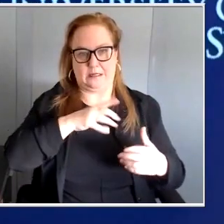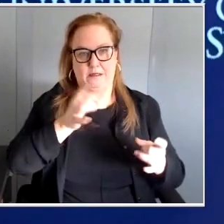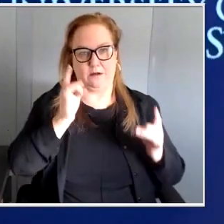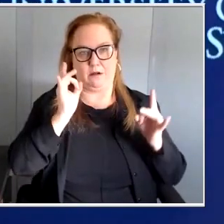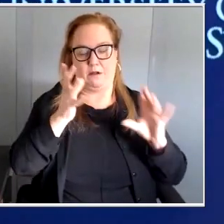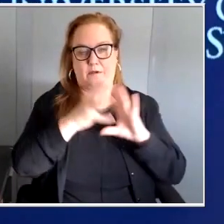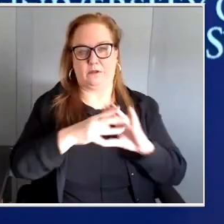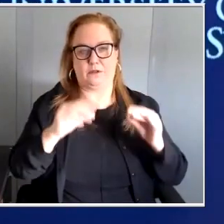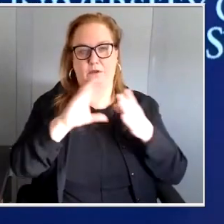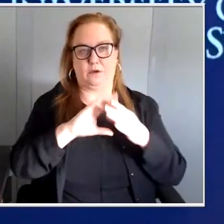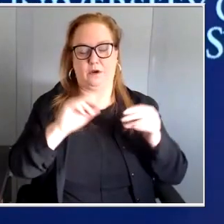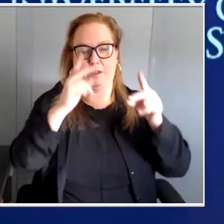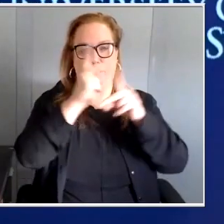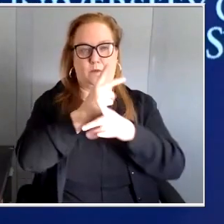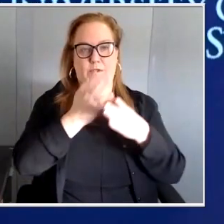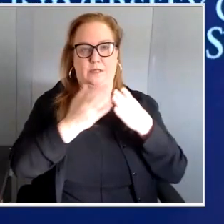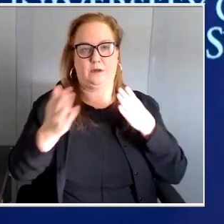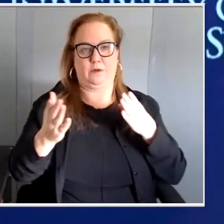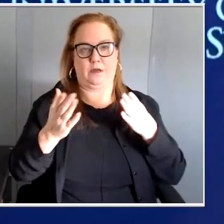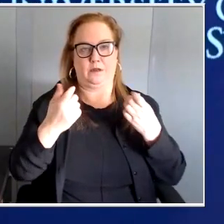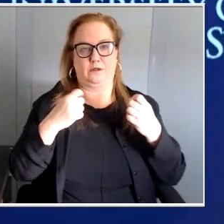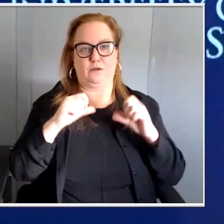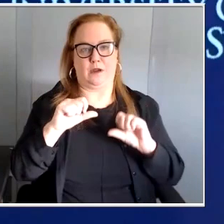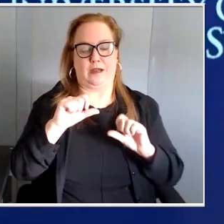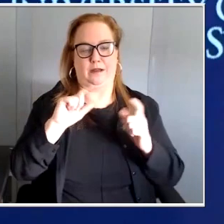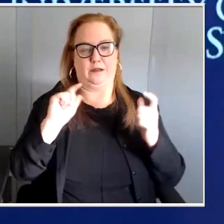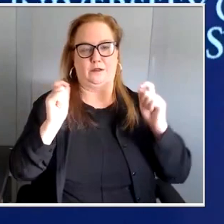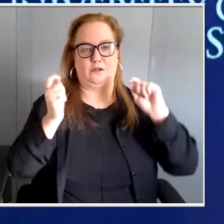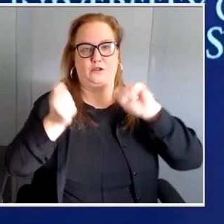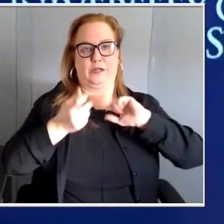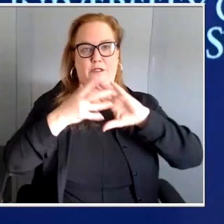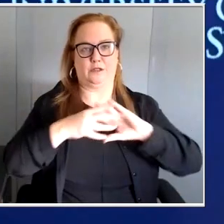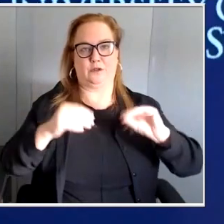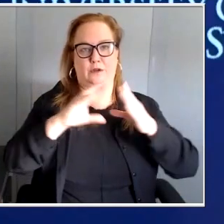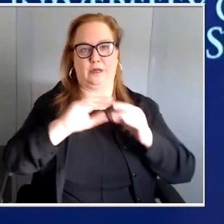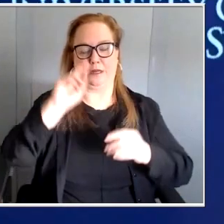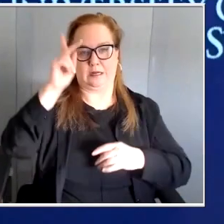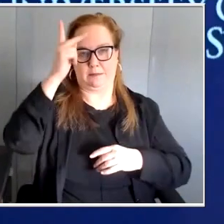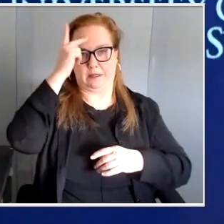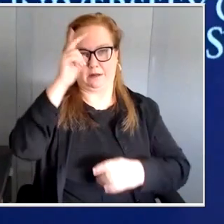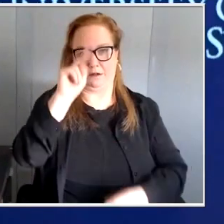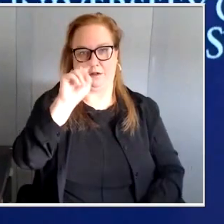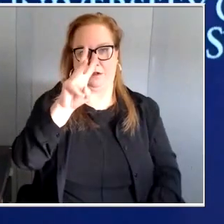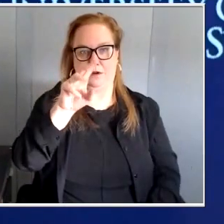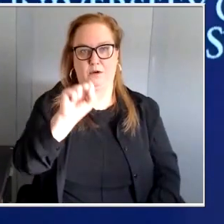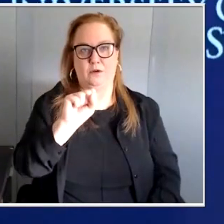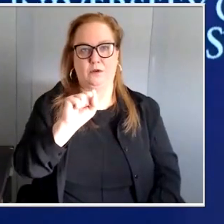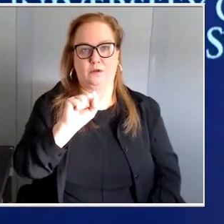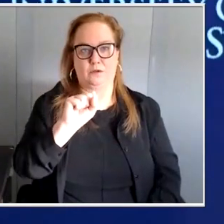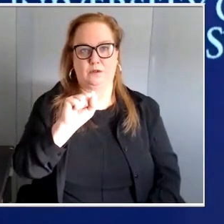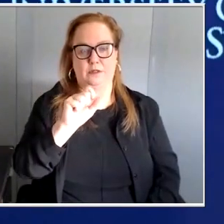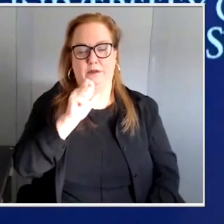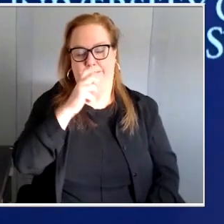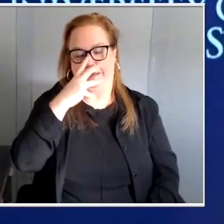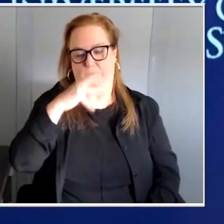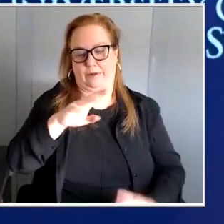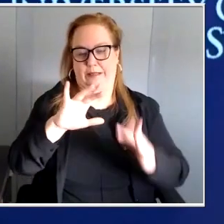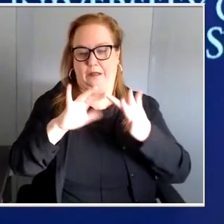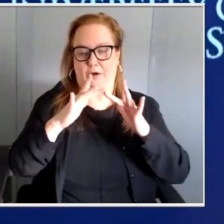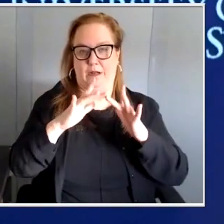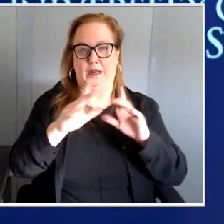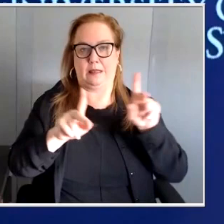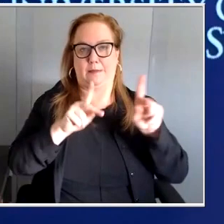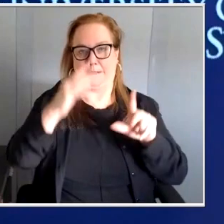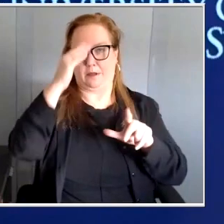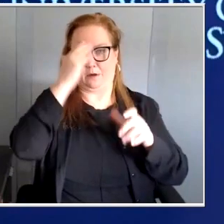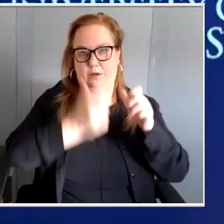The worst thing we can do is start trying to spin this story into some political news story we want to believe off of what's on the internet. I think with the people who know the most are the